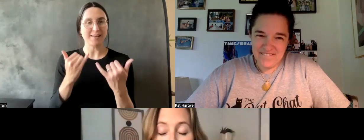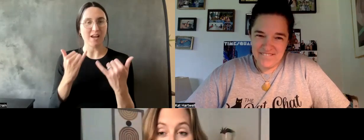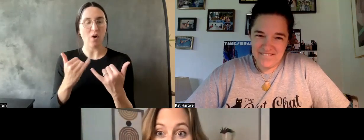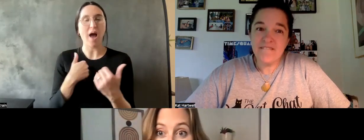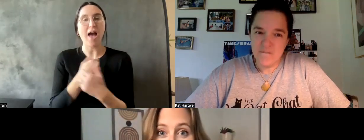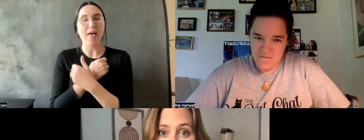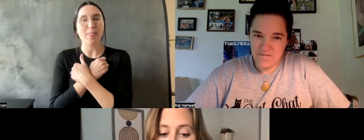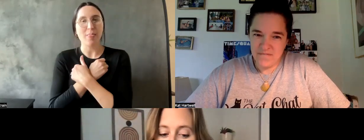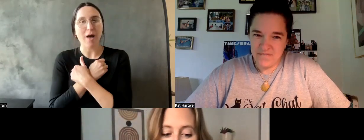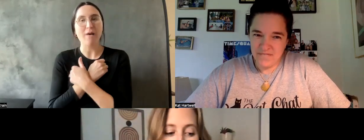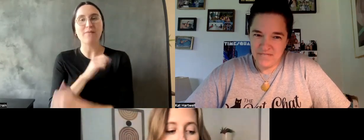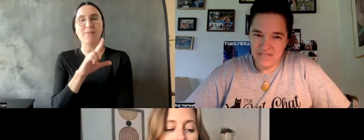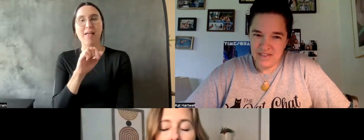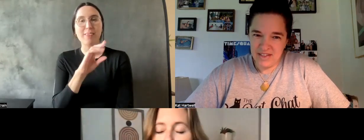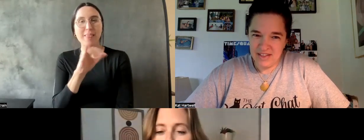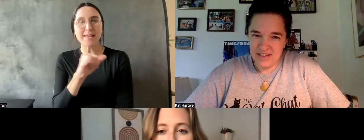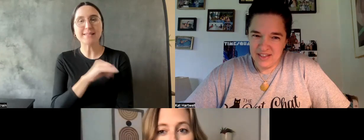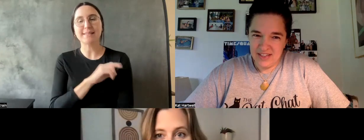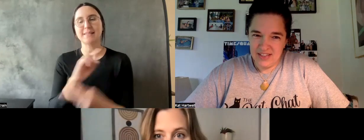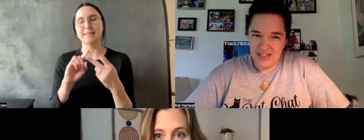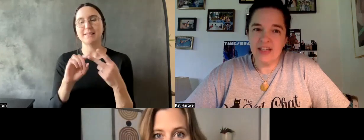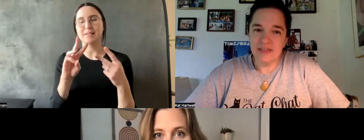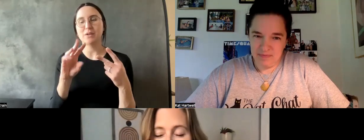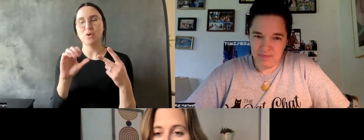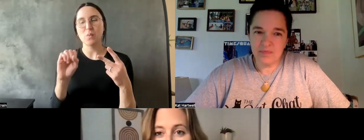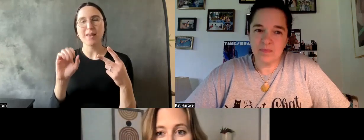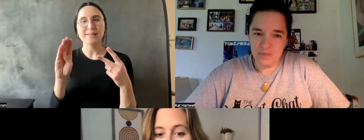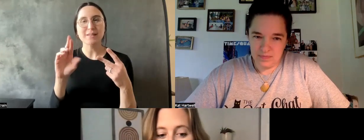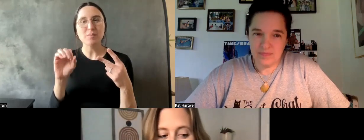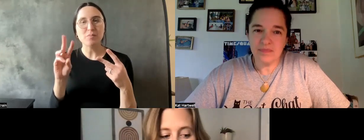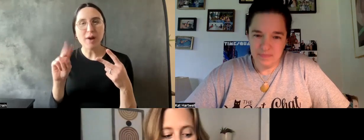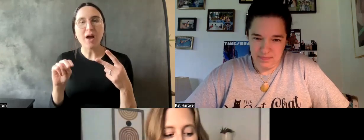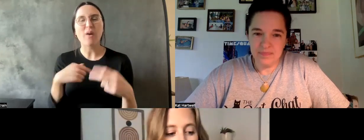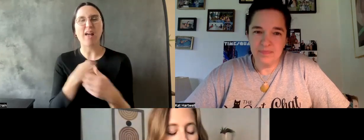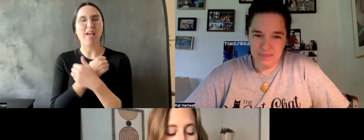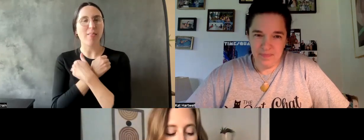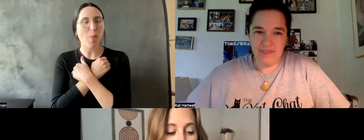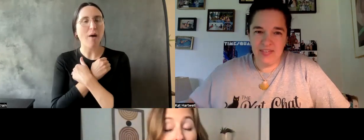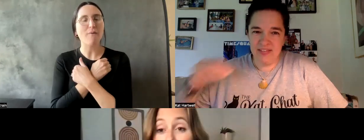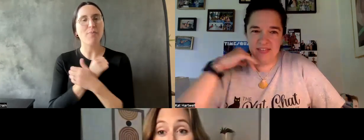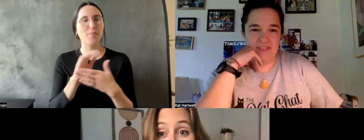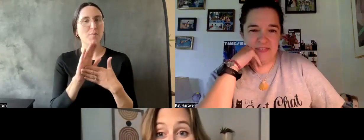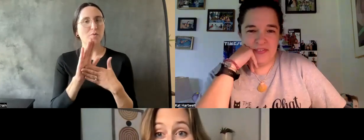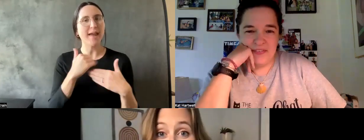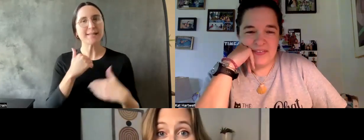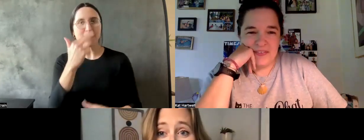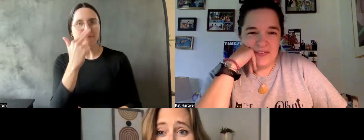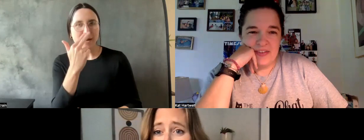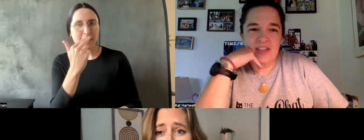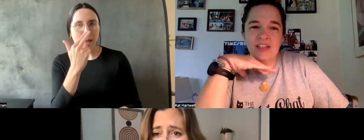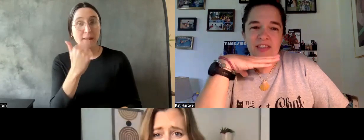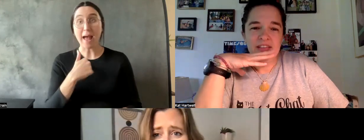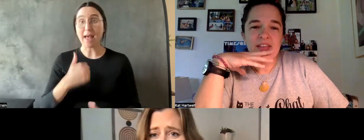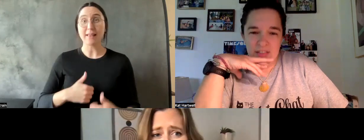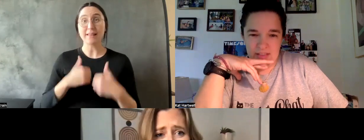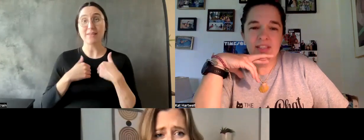I love Wes Brown, my favorite. I love the comedy that they put in that movie. I live in an HOA, so